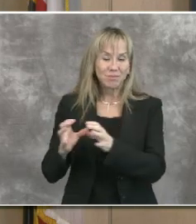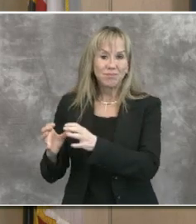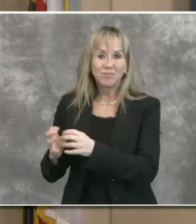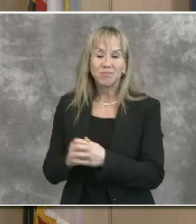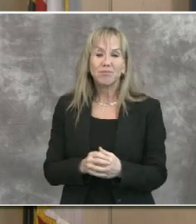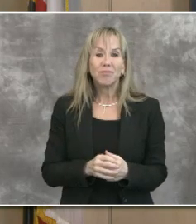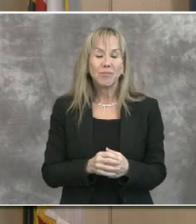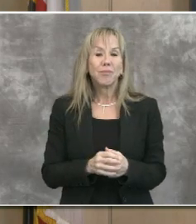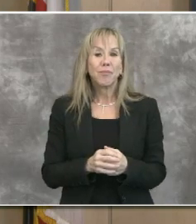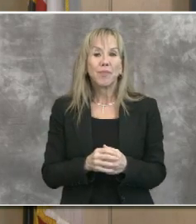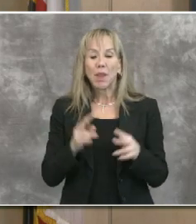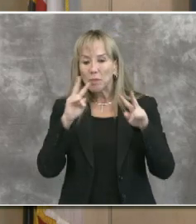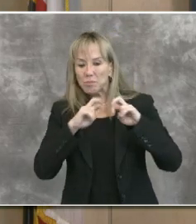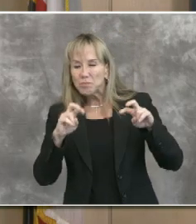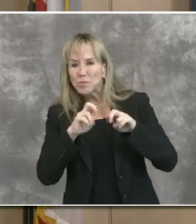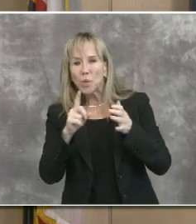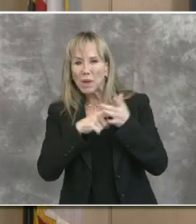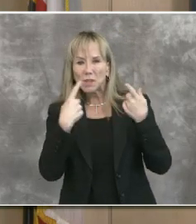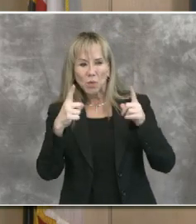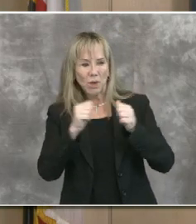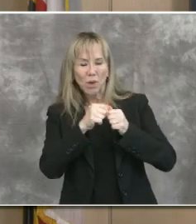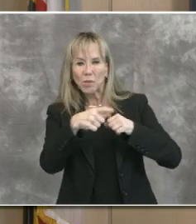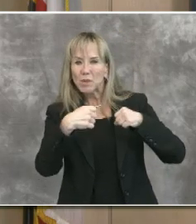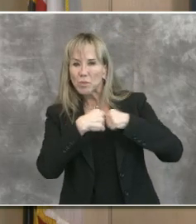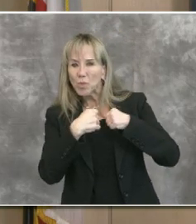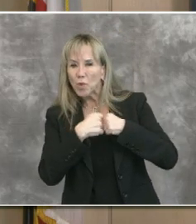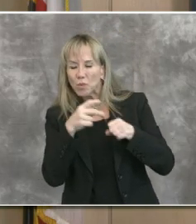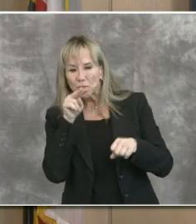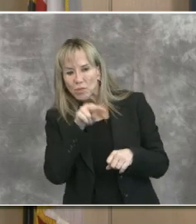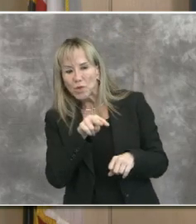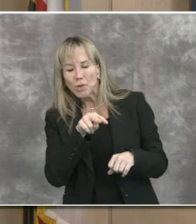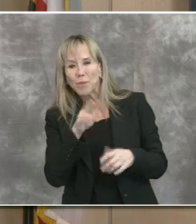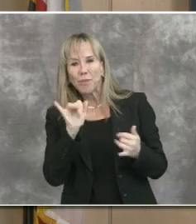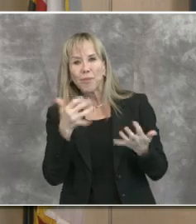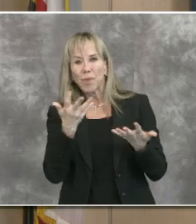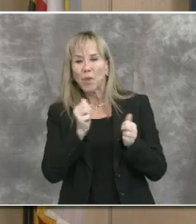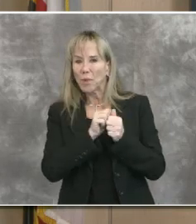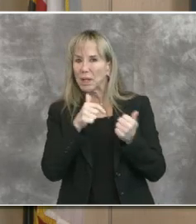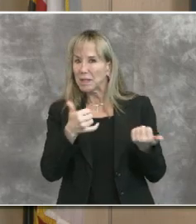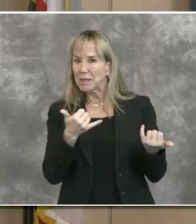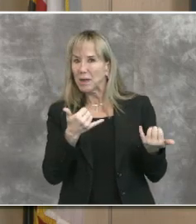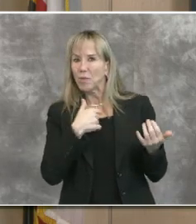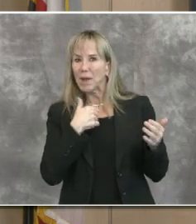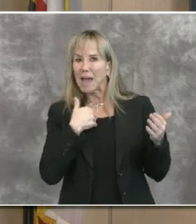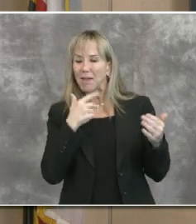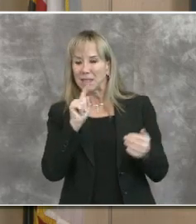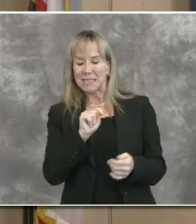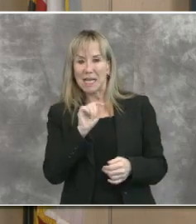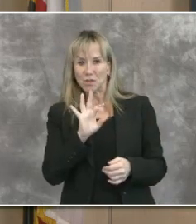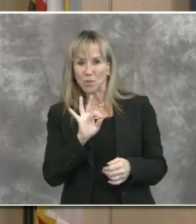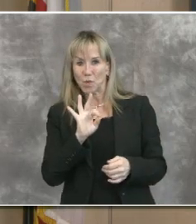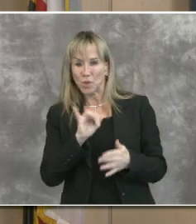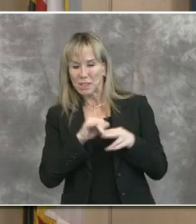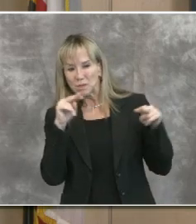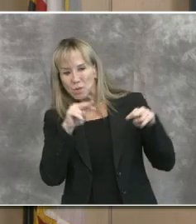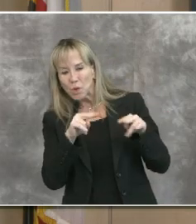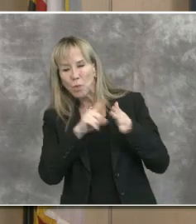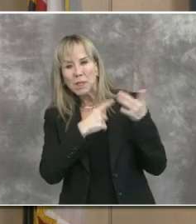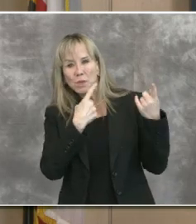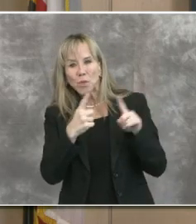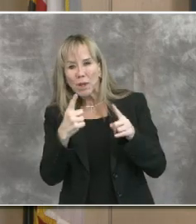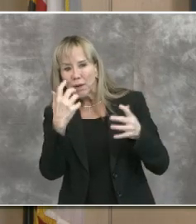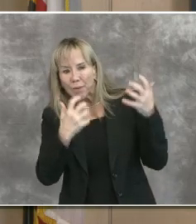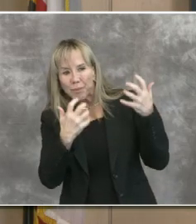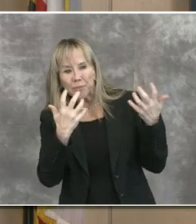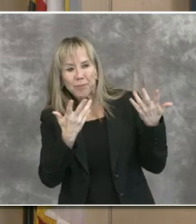at what is happening along the border. This Unified Command Task Force that's looking at border dynamics